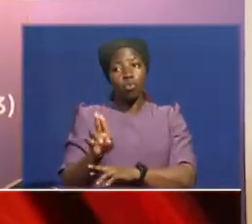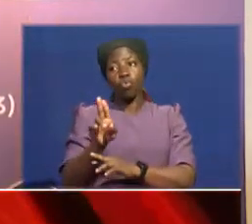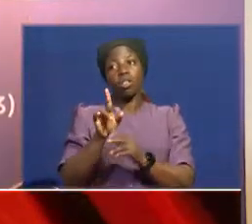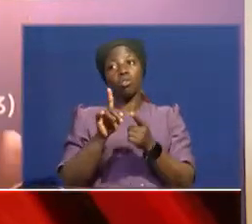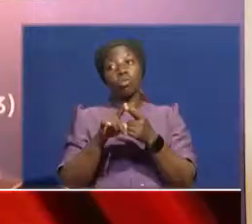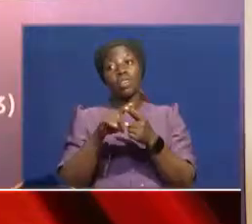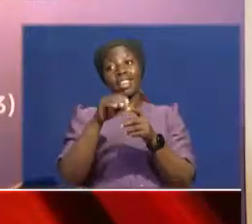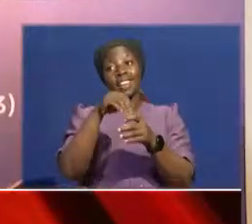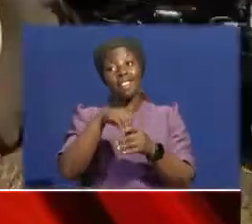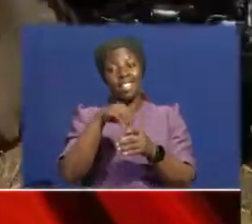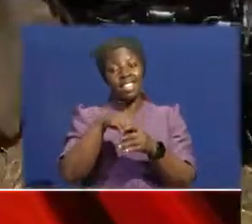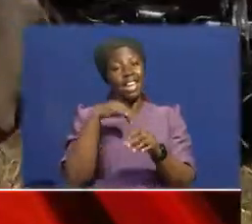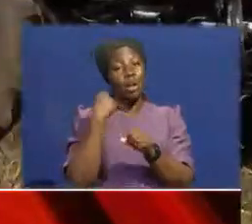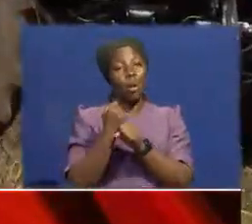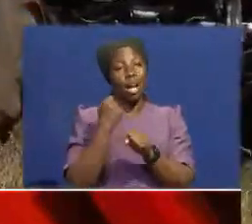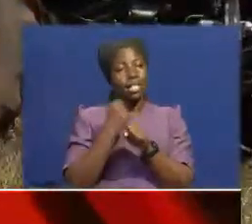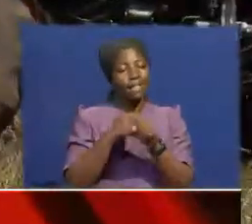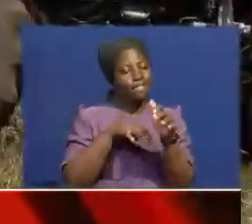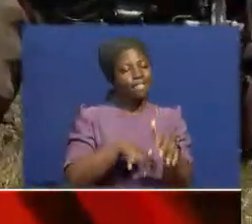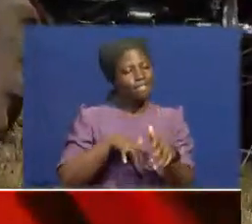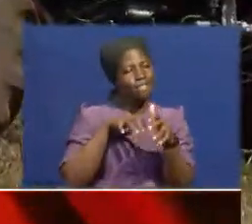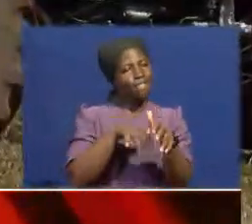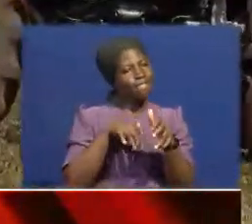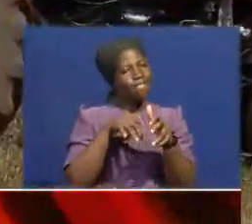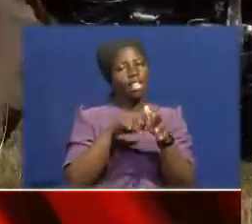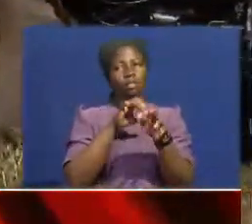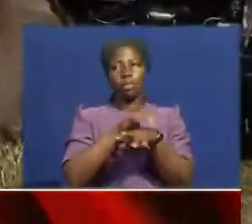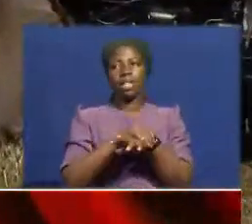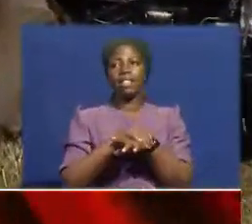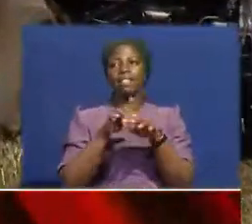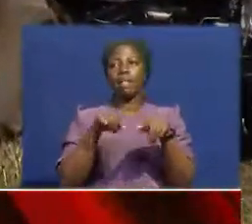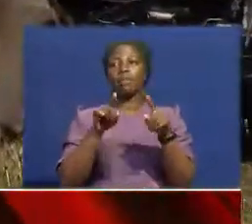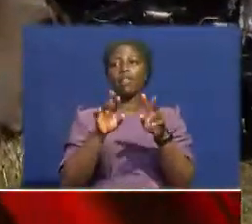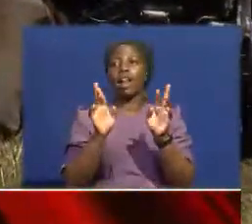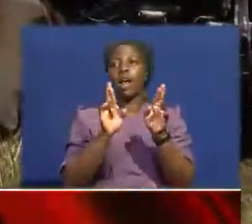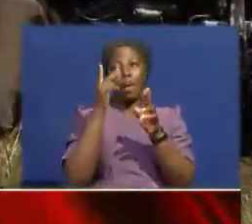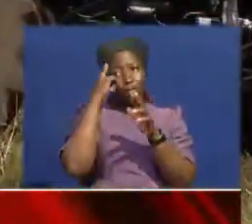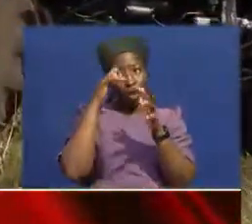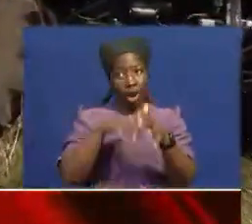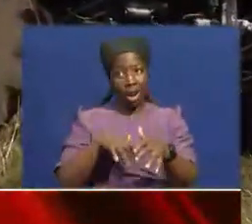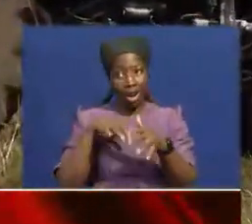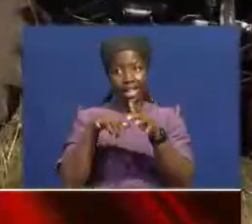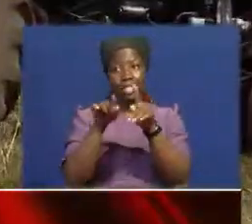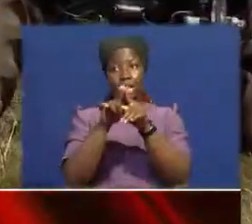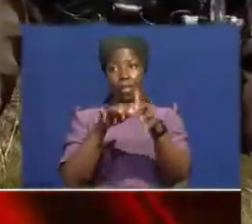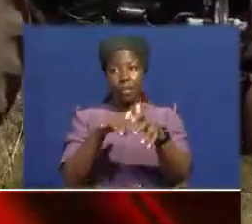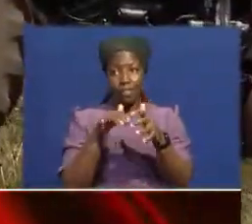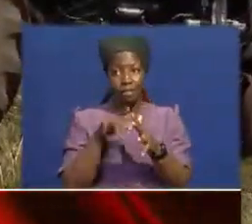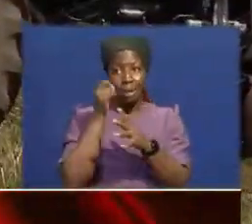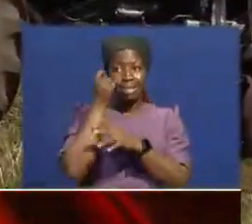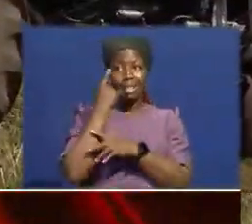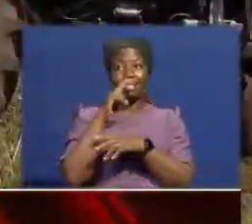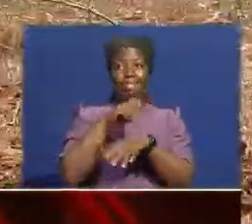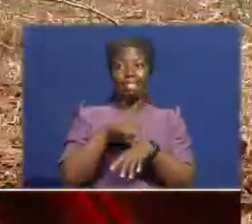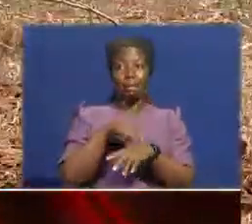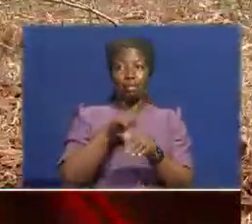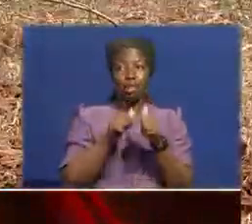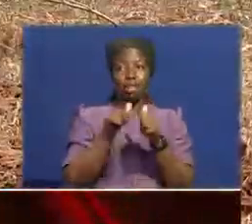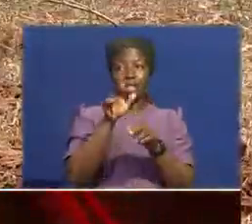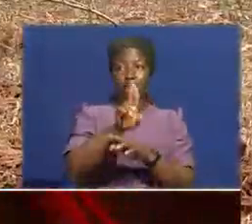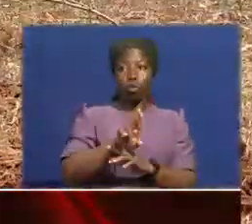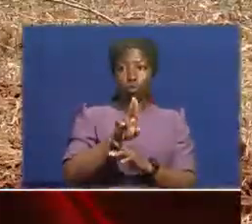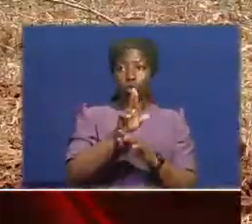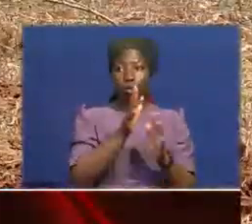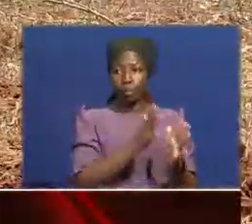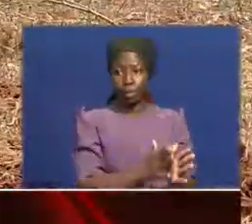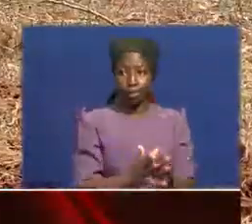to invest in labor to get them ready for agriculture. The farmers also know that the time it takes them to prepare their